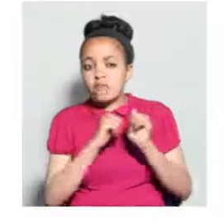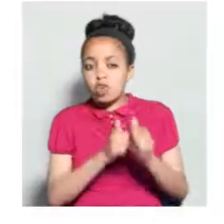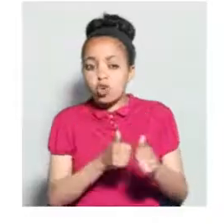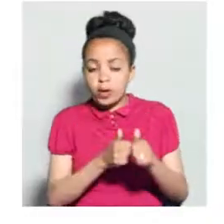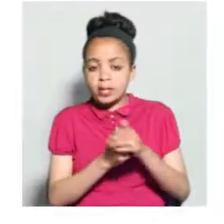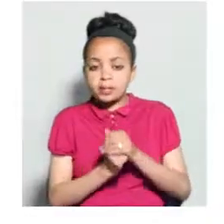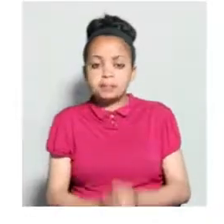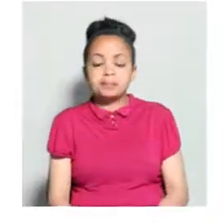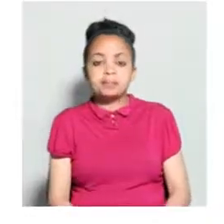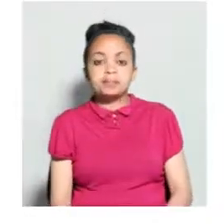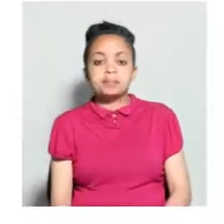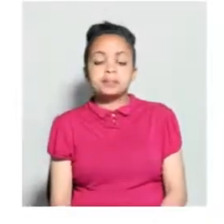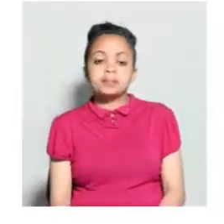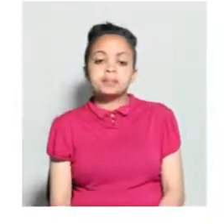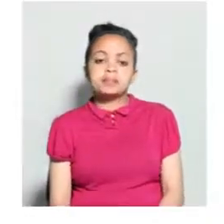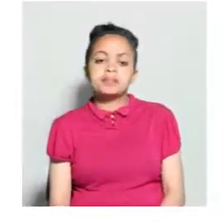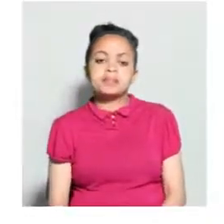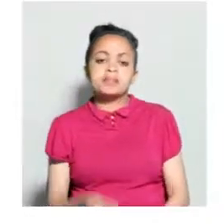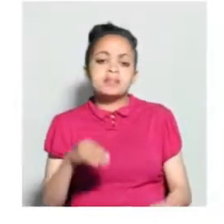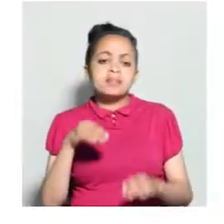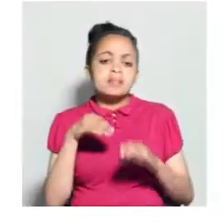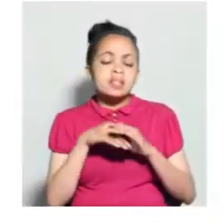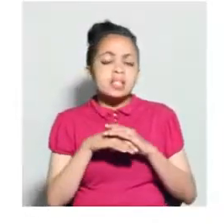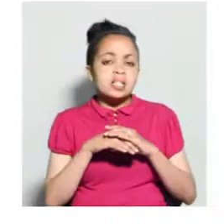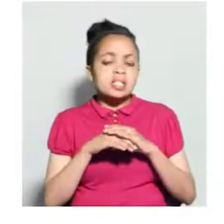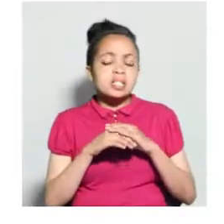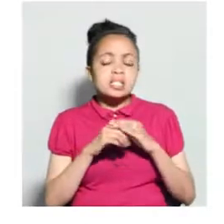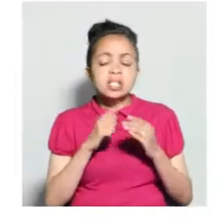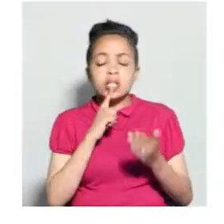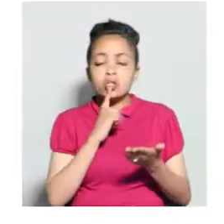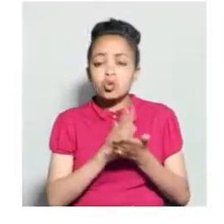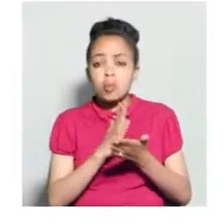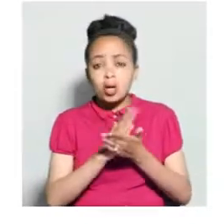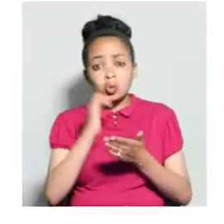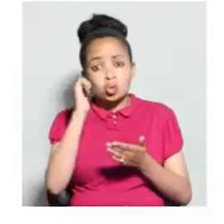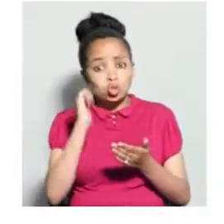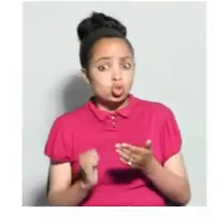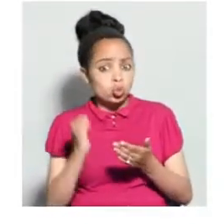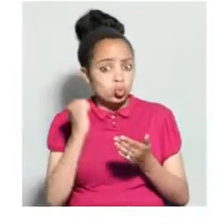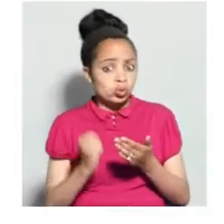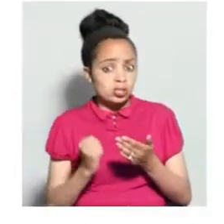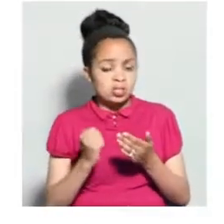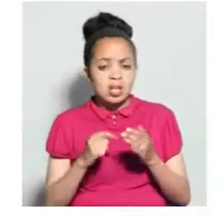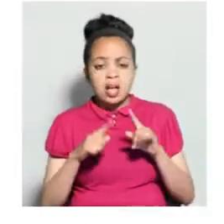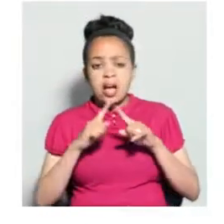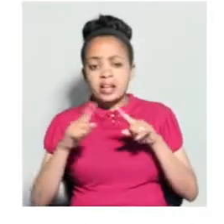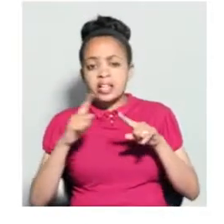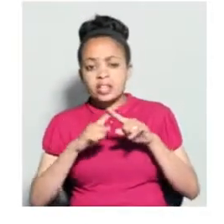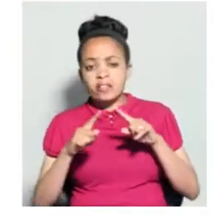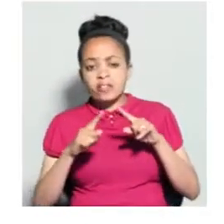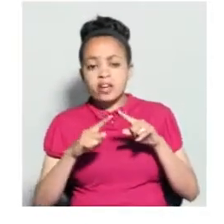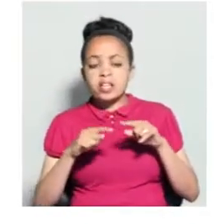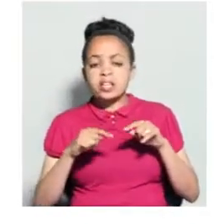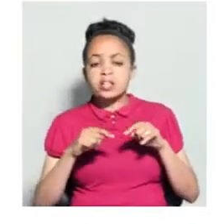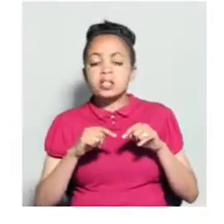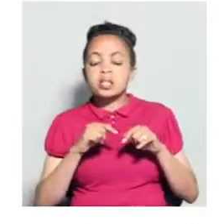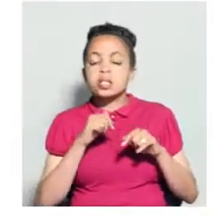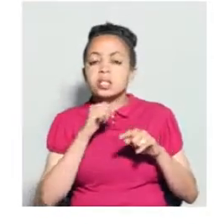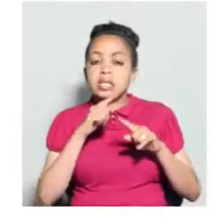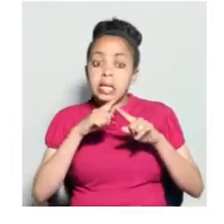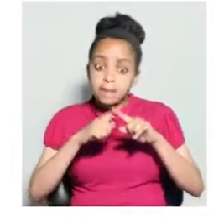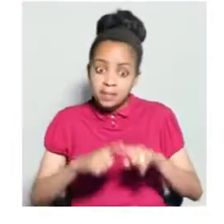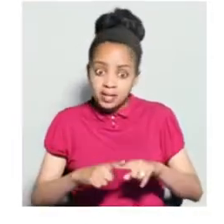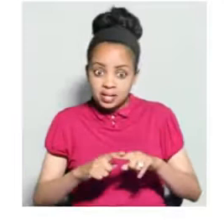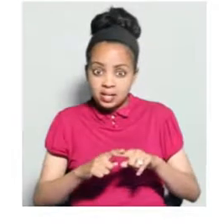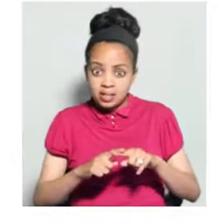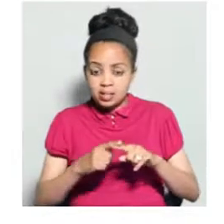following. In the effect of tomato juice on seed germination, identify independent variable,